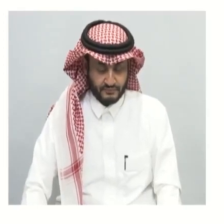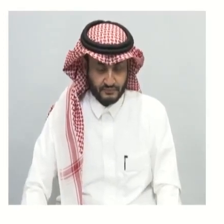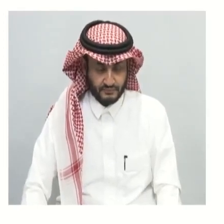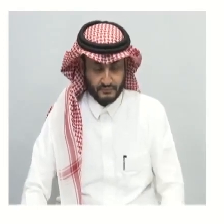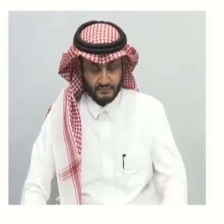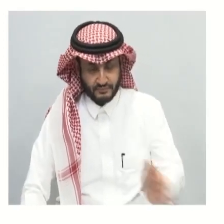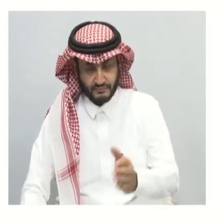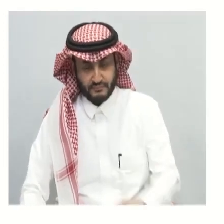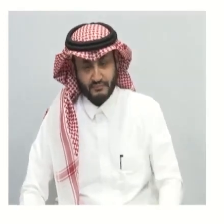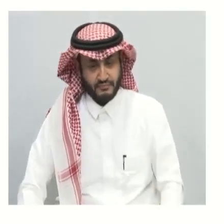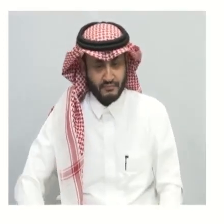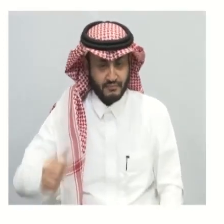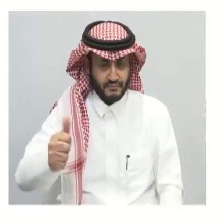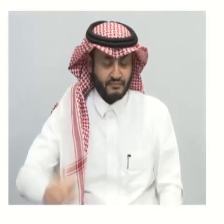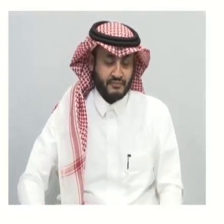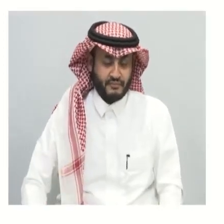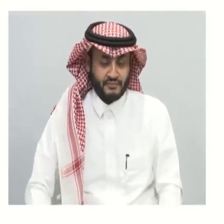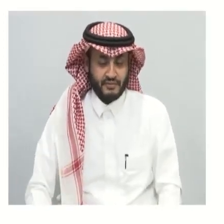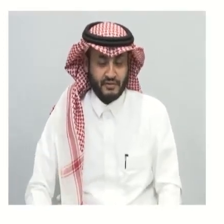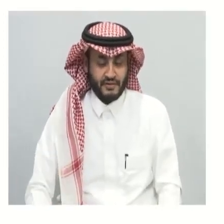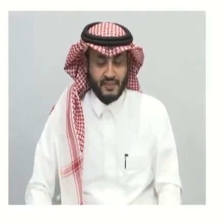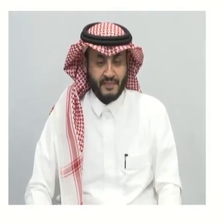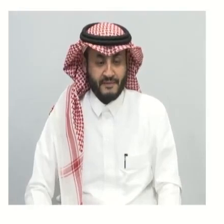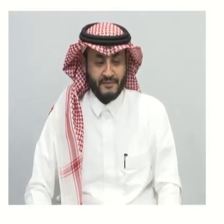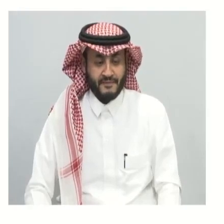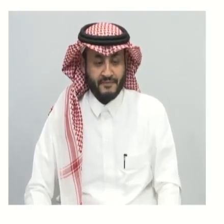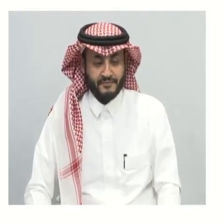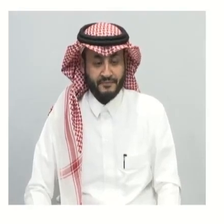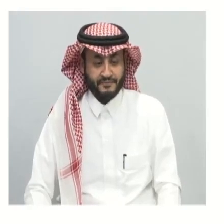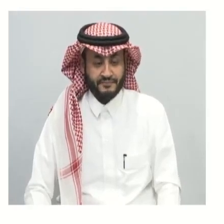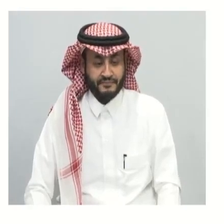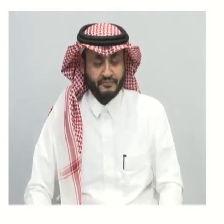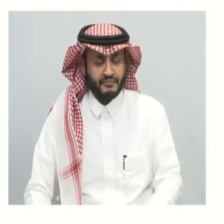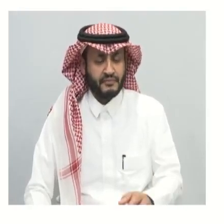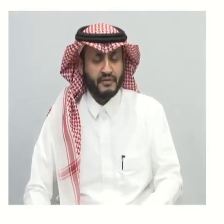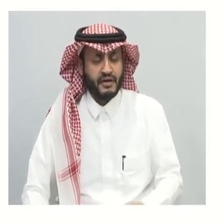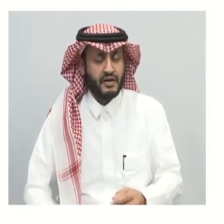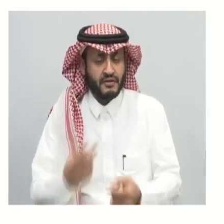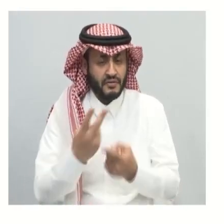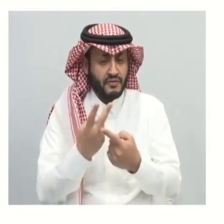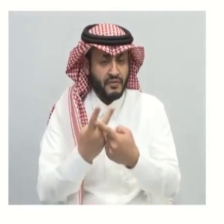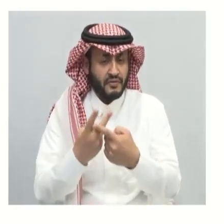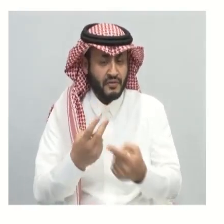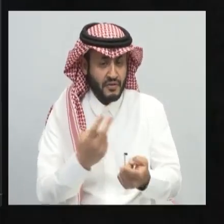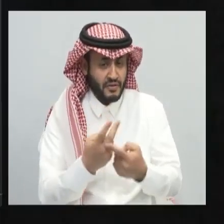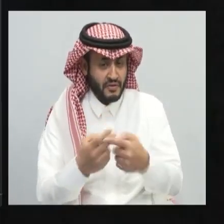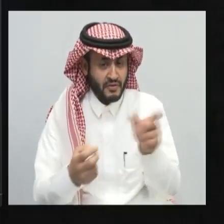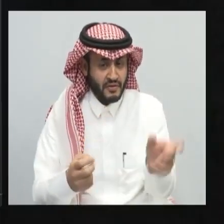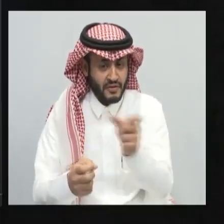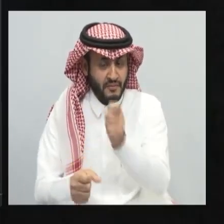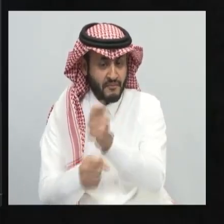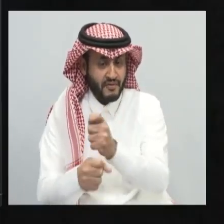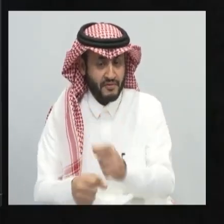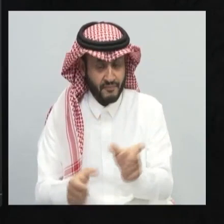page 17 as well, we've spoken about using imperatives and two-word verbs. What are two-word verbs? They are the phrasal verbs.